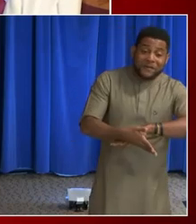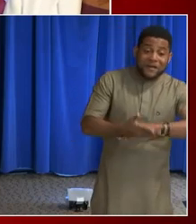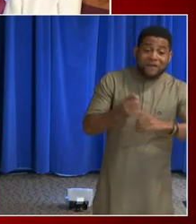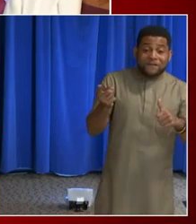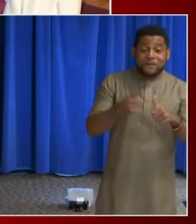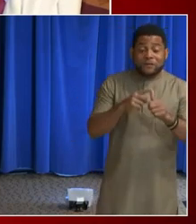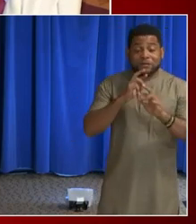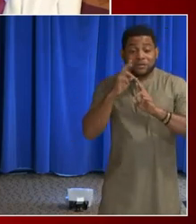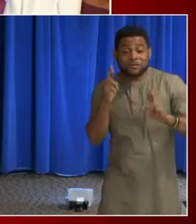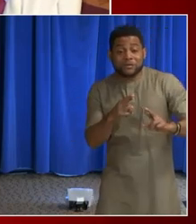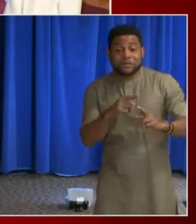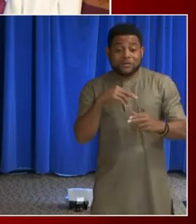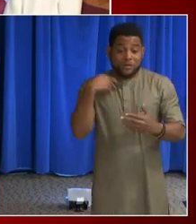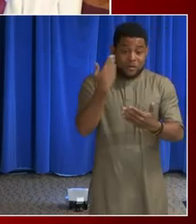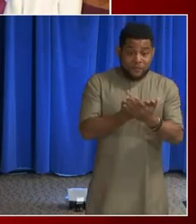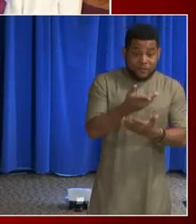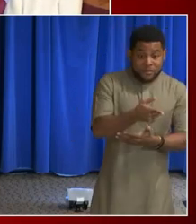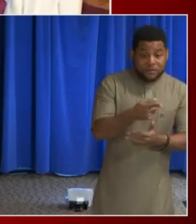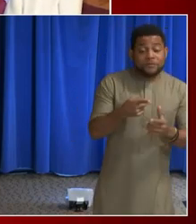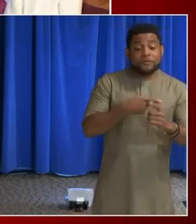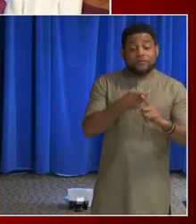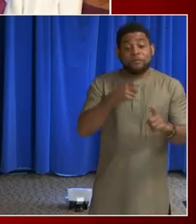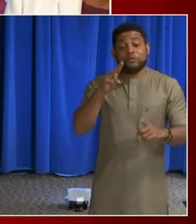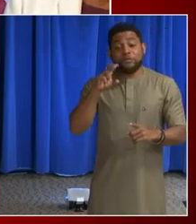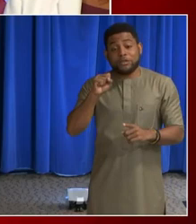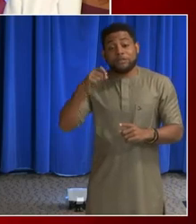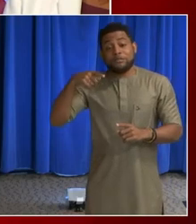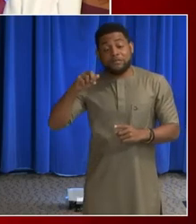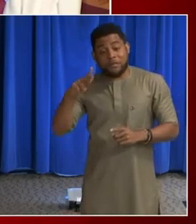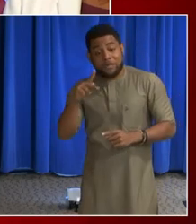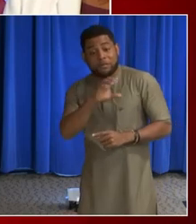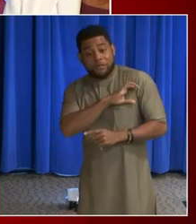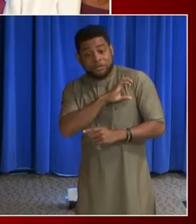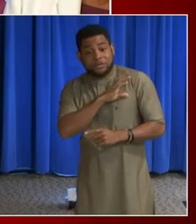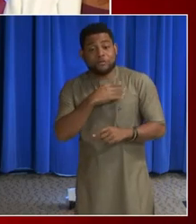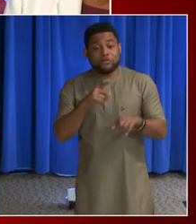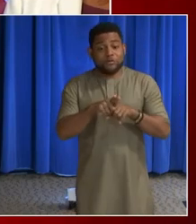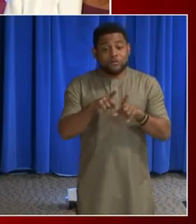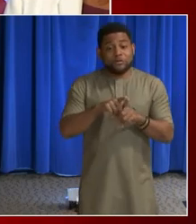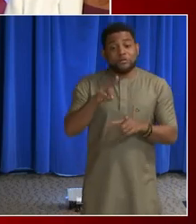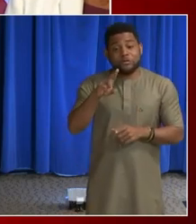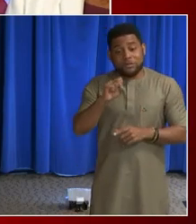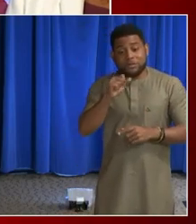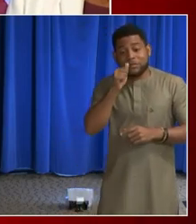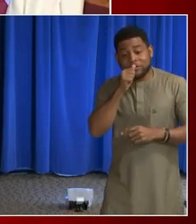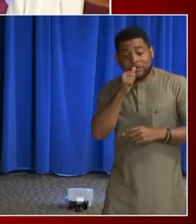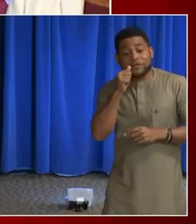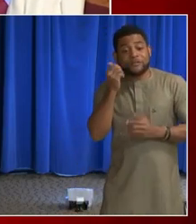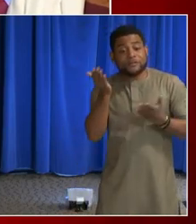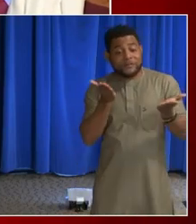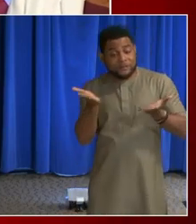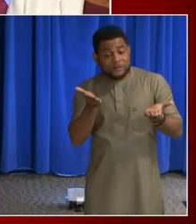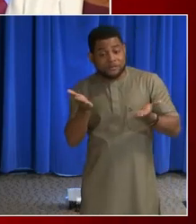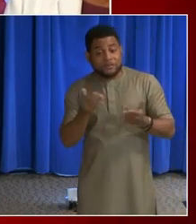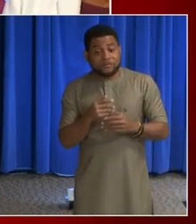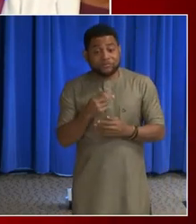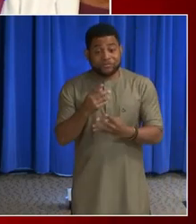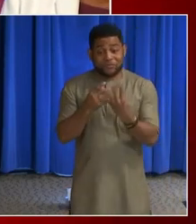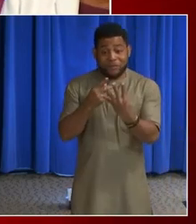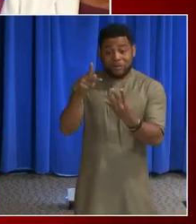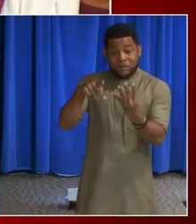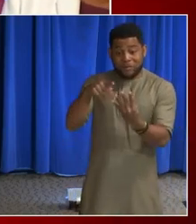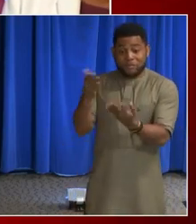responded immediately to the scene from U.S. Park Police and as well as U.S. Secret Service. Those four people were taken to the